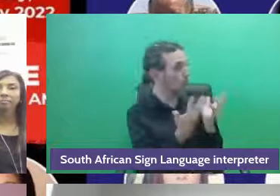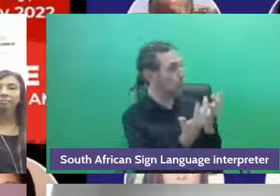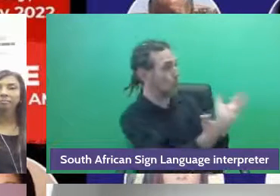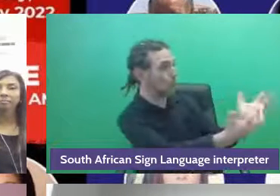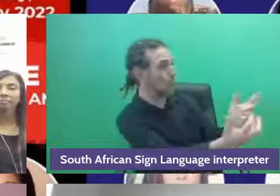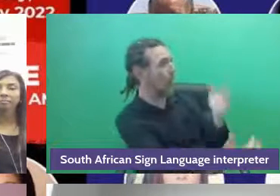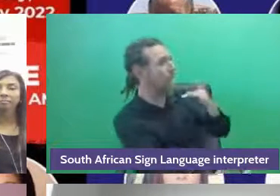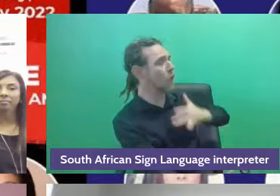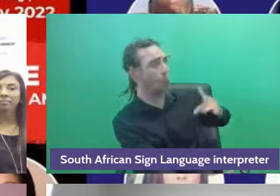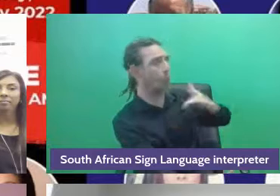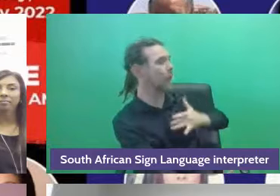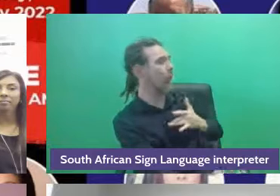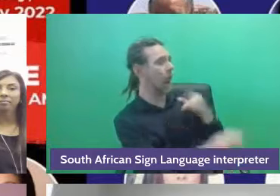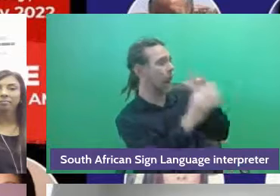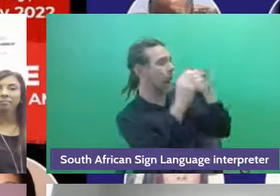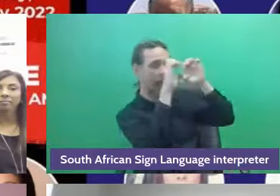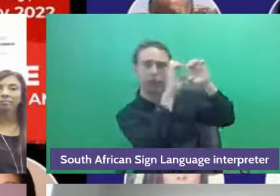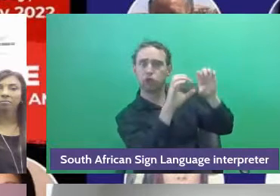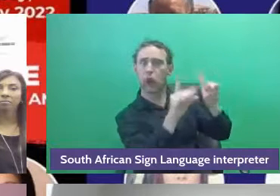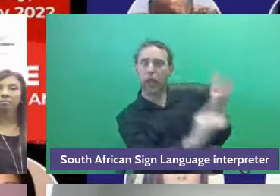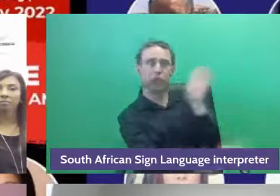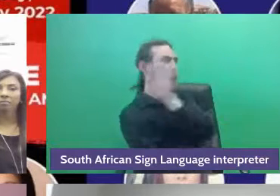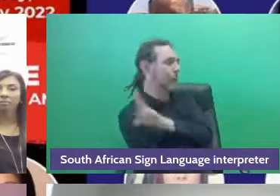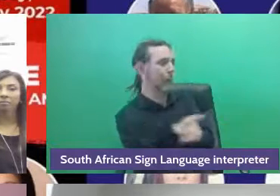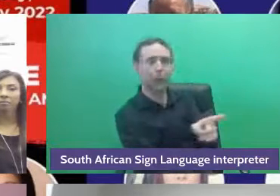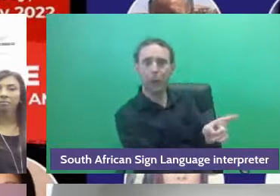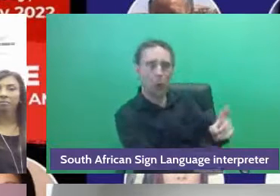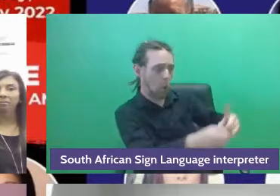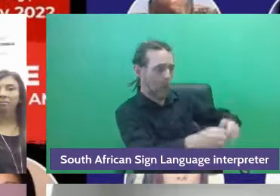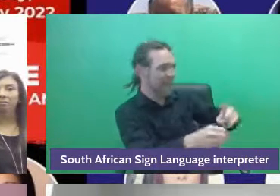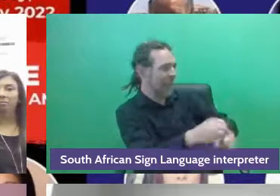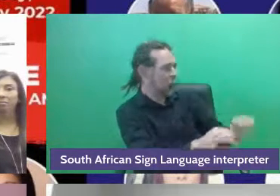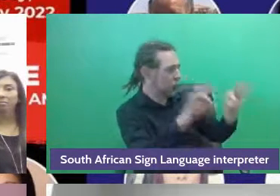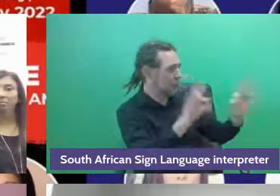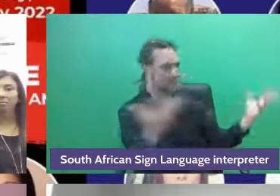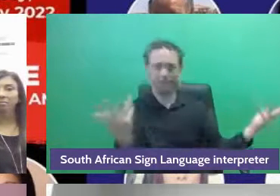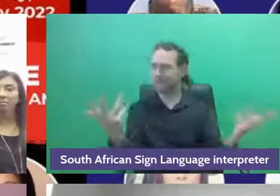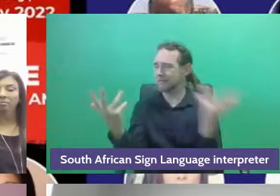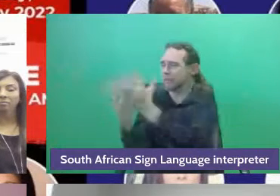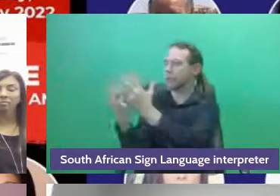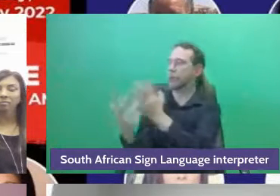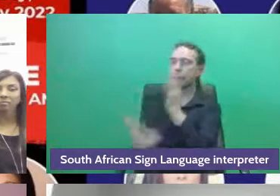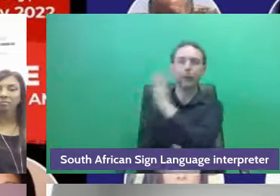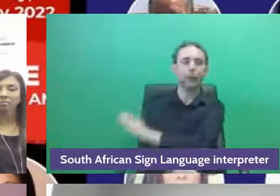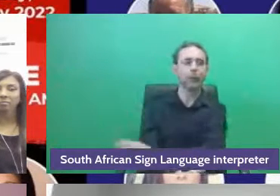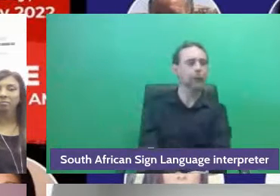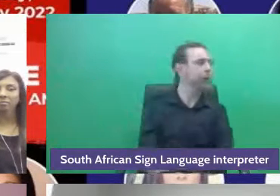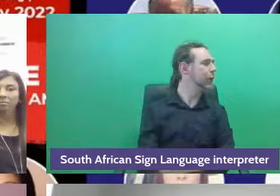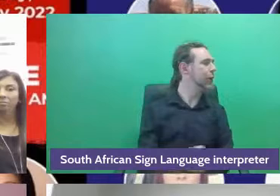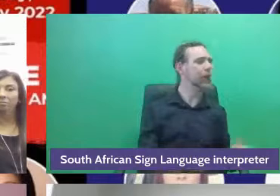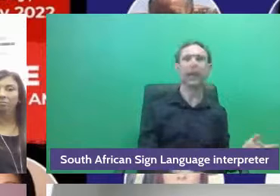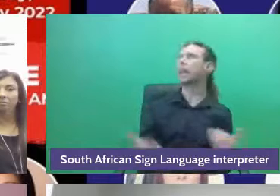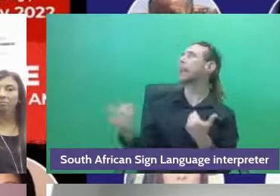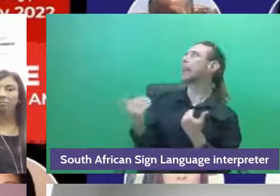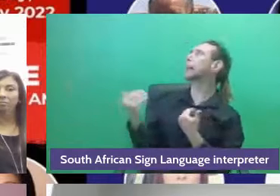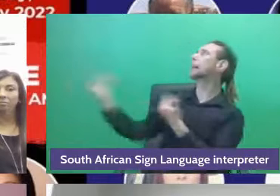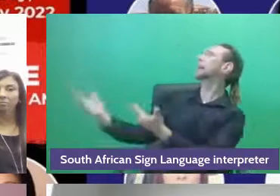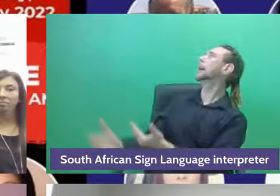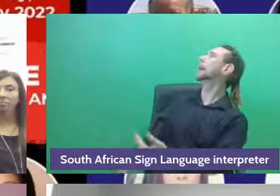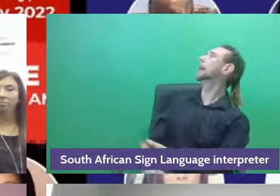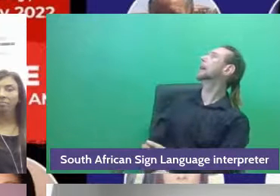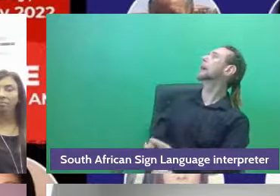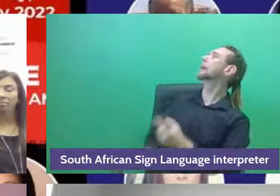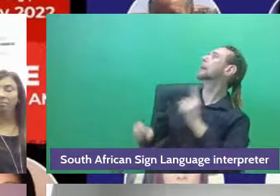possess the kind of qualifications that are required for that position, you are discouraged from applying. So we really need